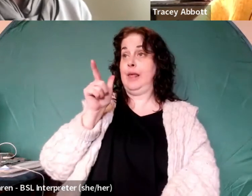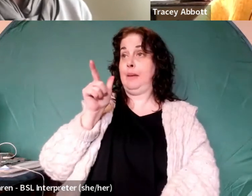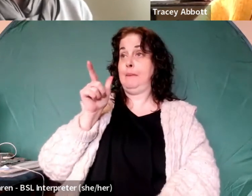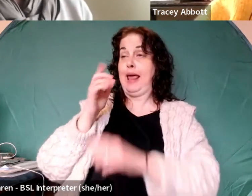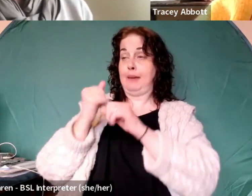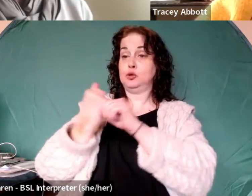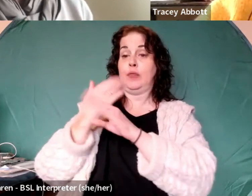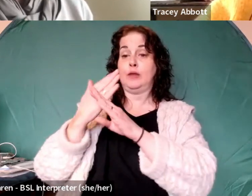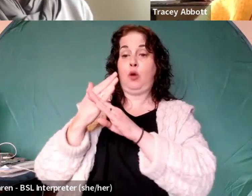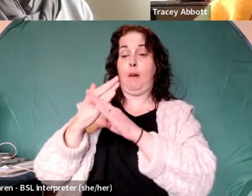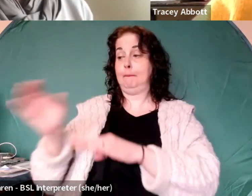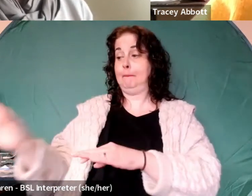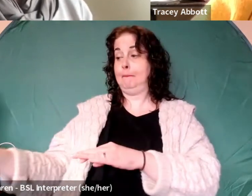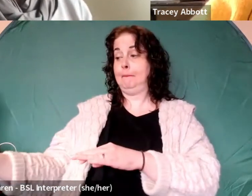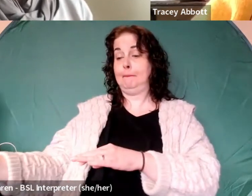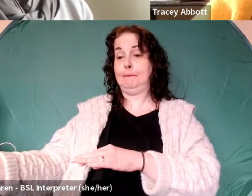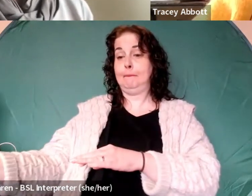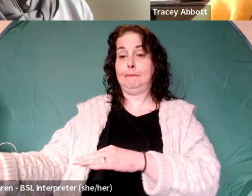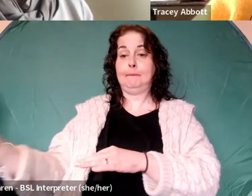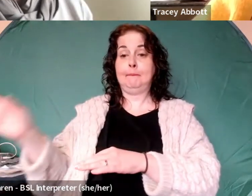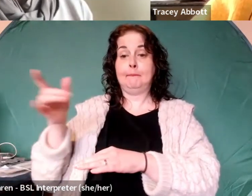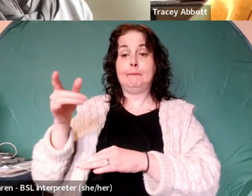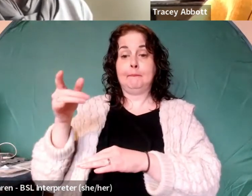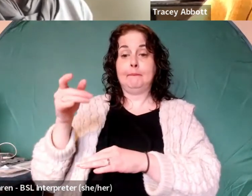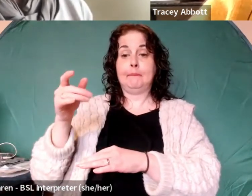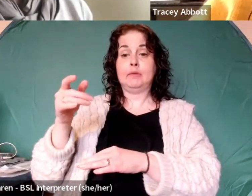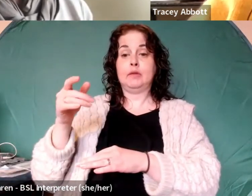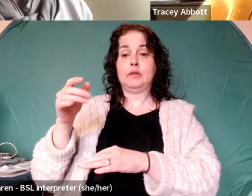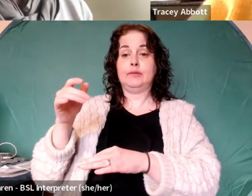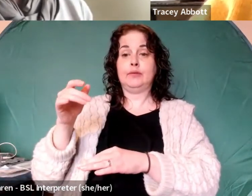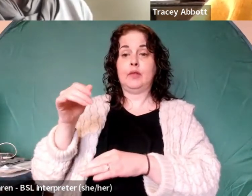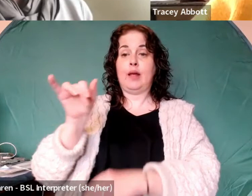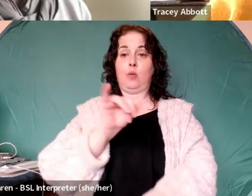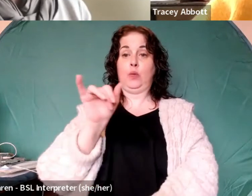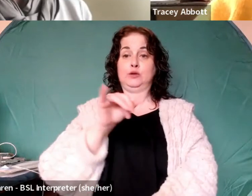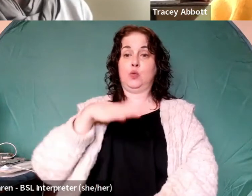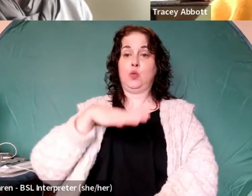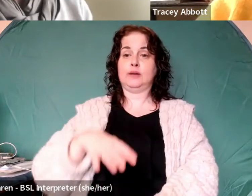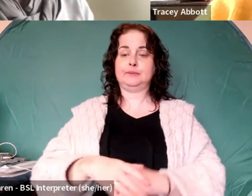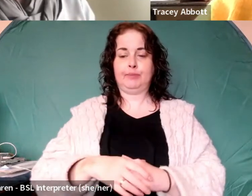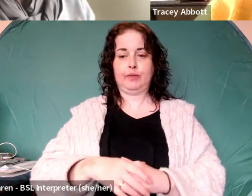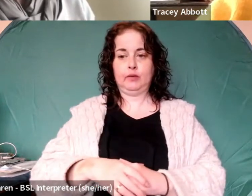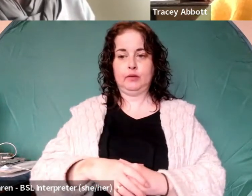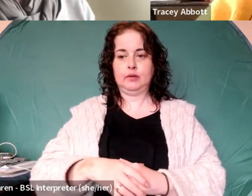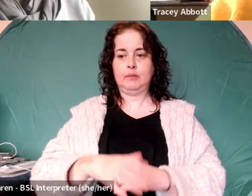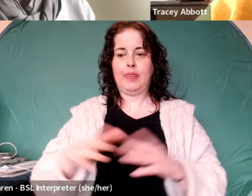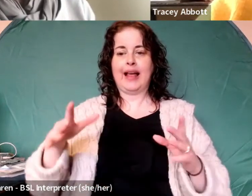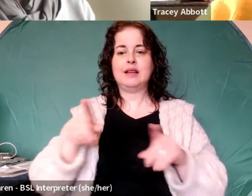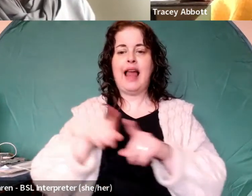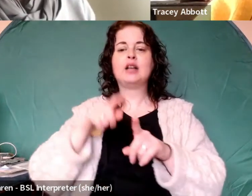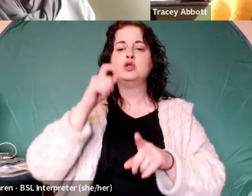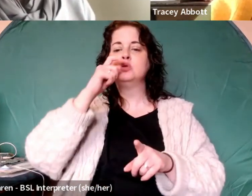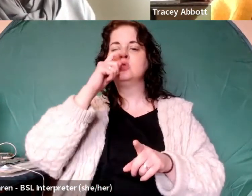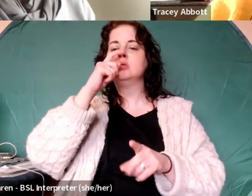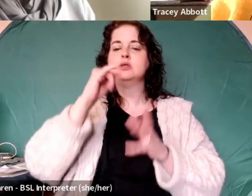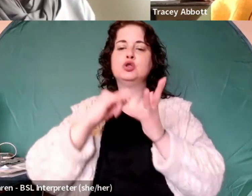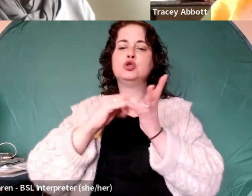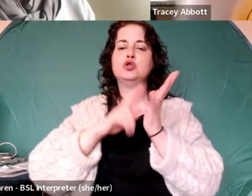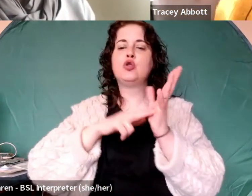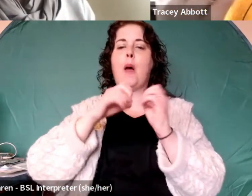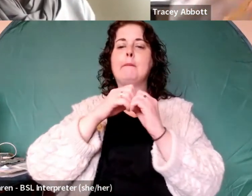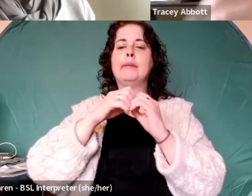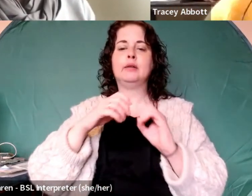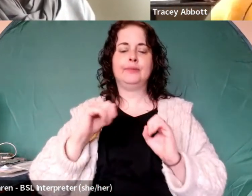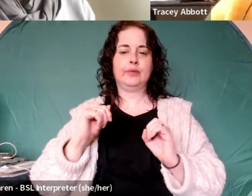job. And then say, okay, now which one do you want? But there's a kind of snob factor attached to that, though, isn't there? You